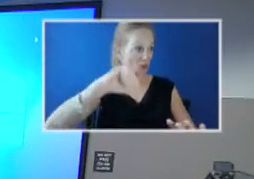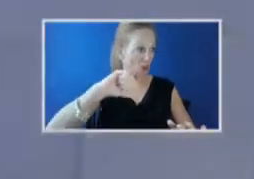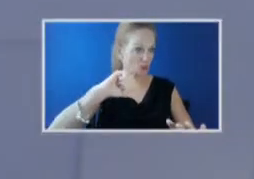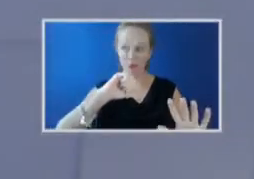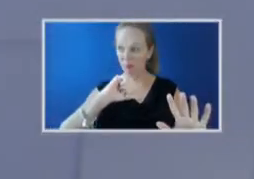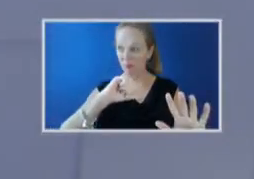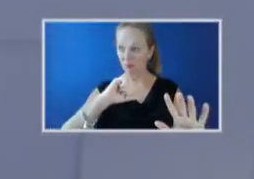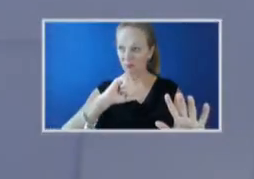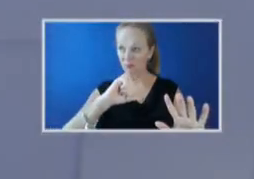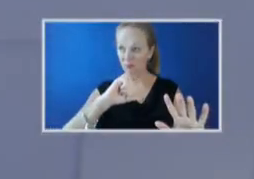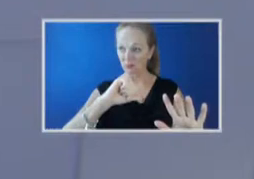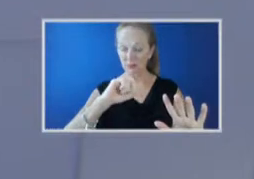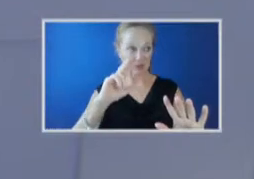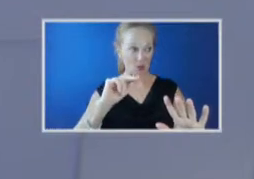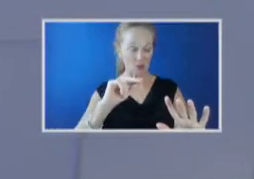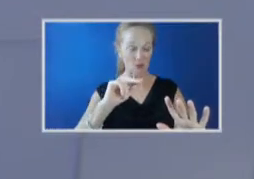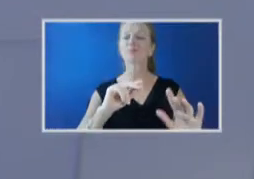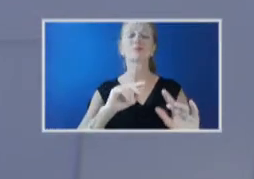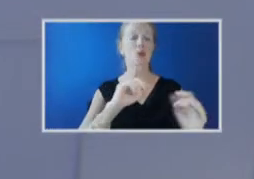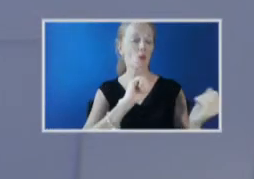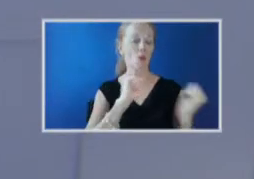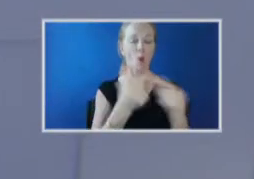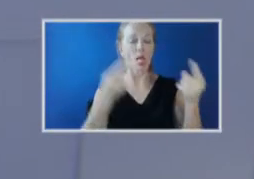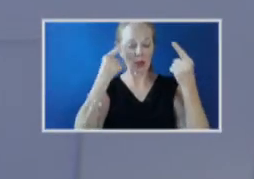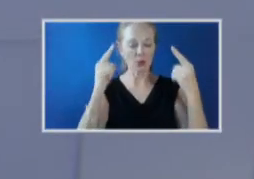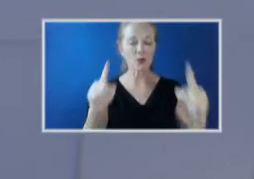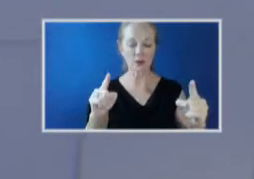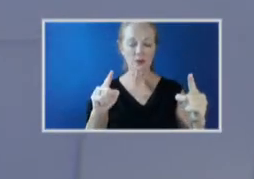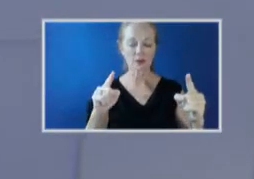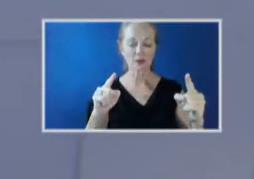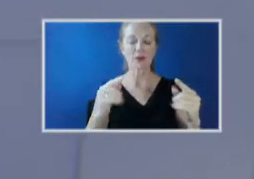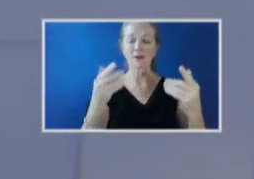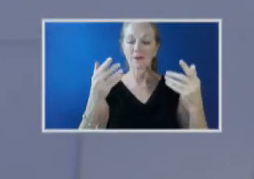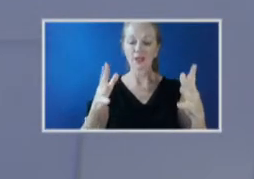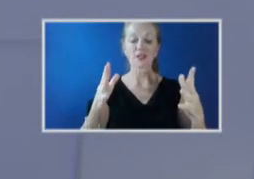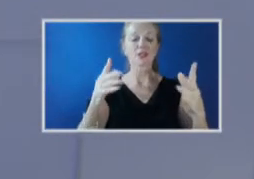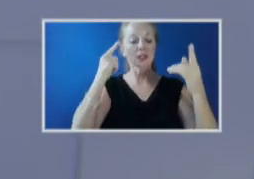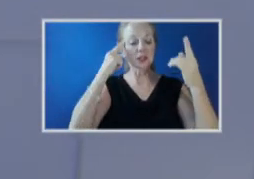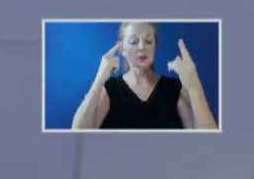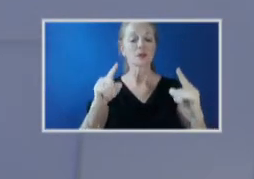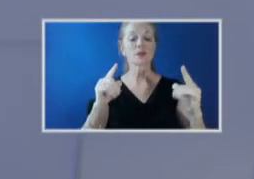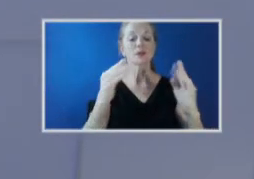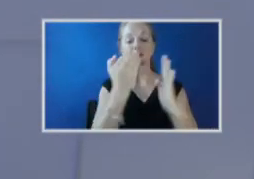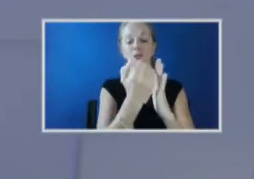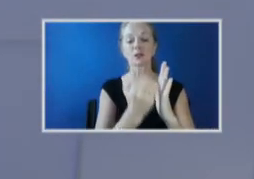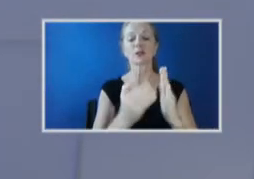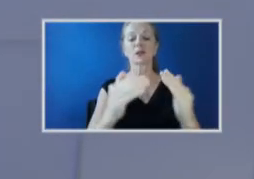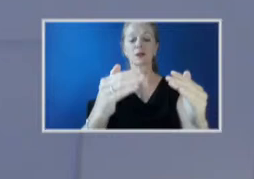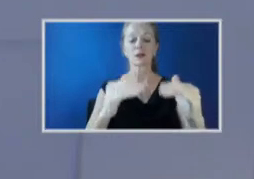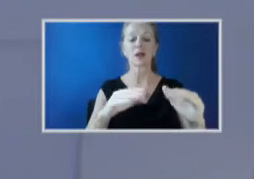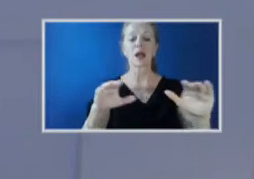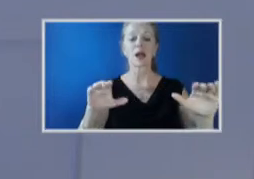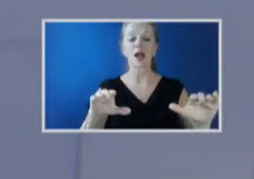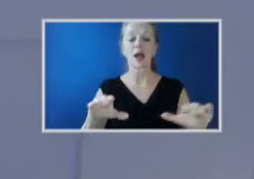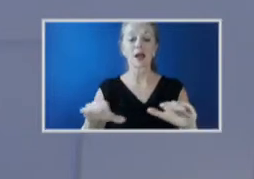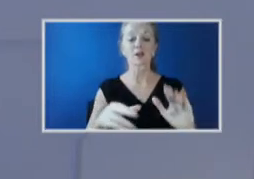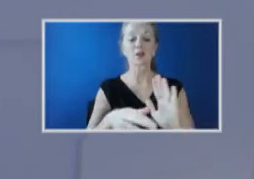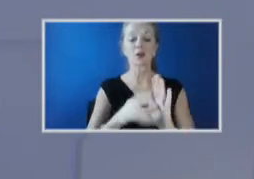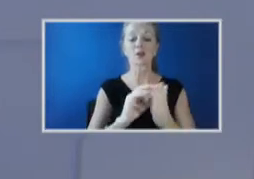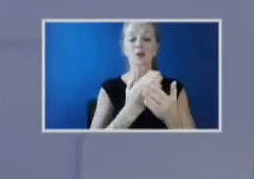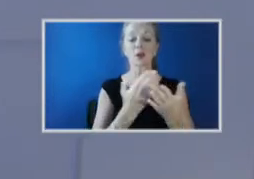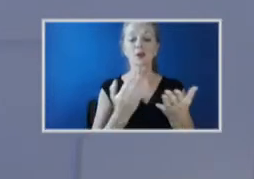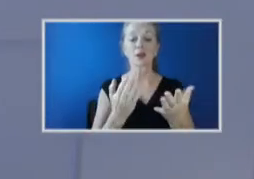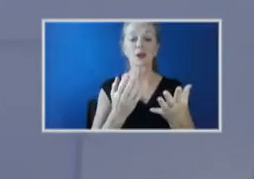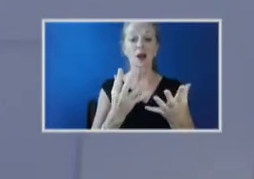very much. So we've completed our consent agenda, and now we'll go to our action review items, and I'd like